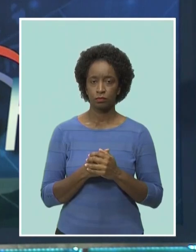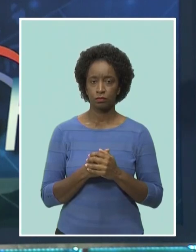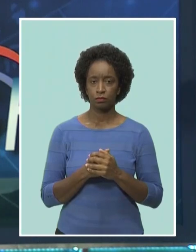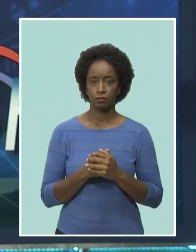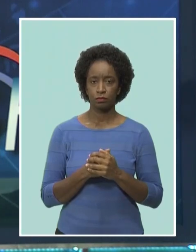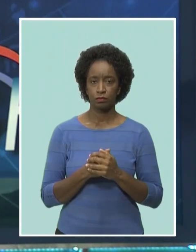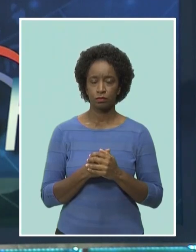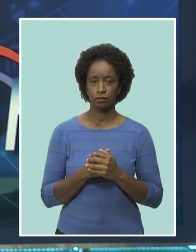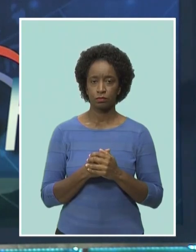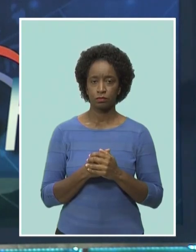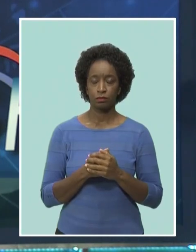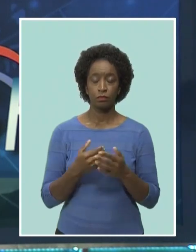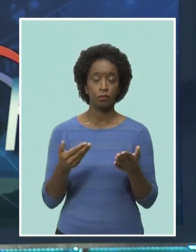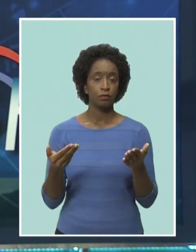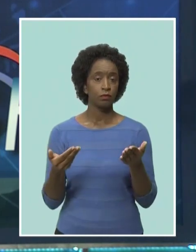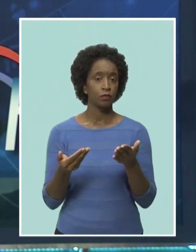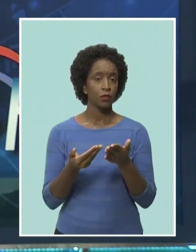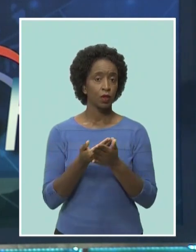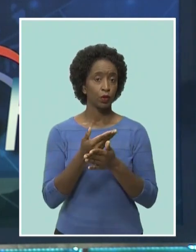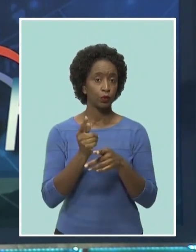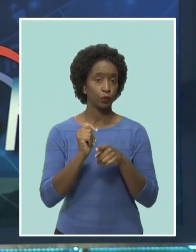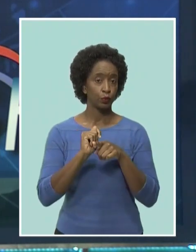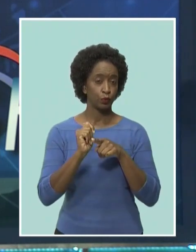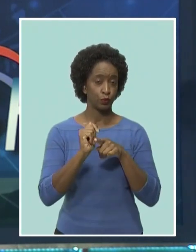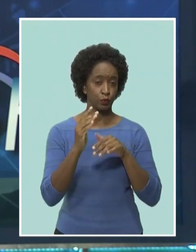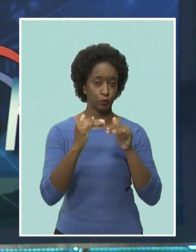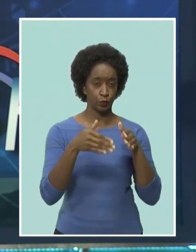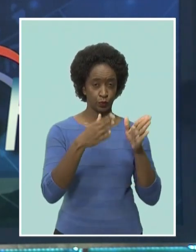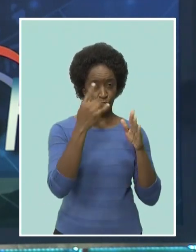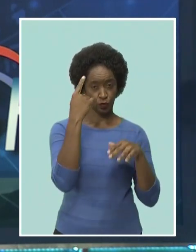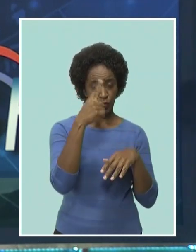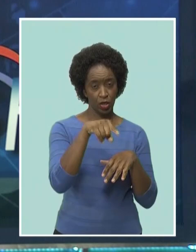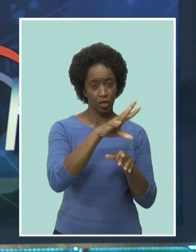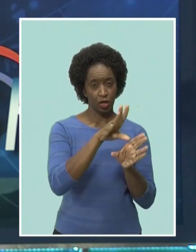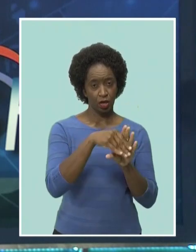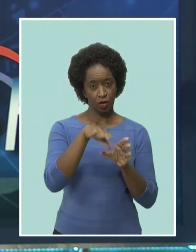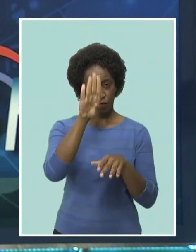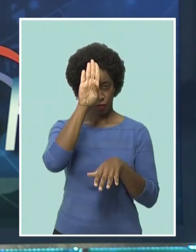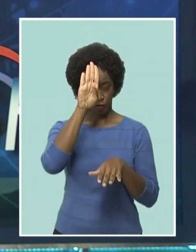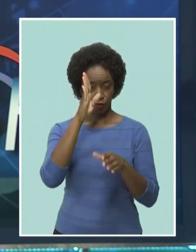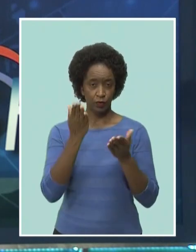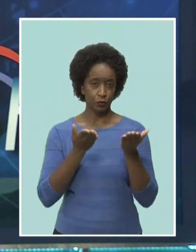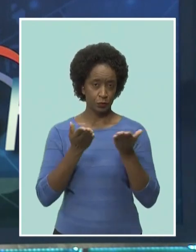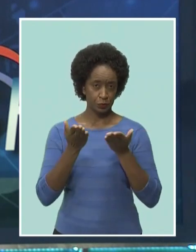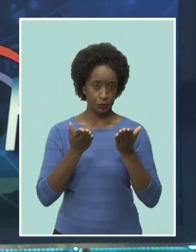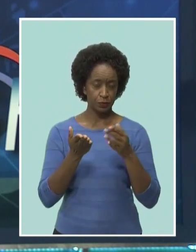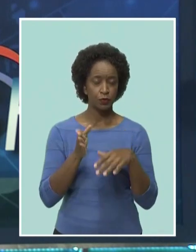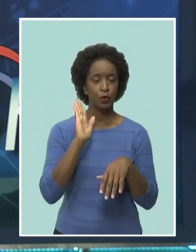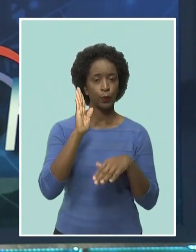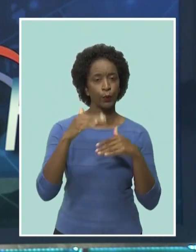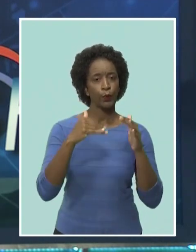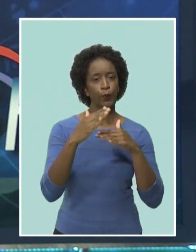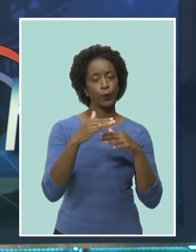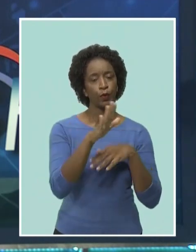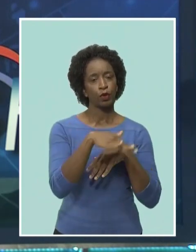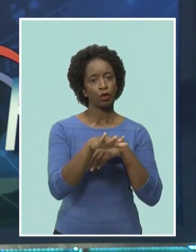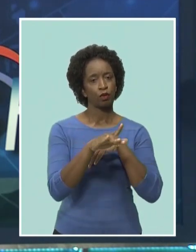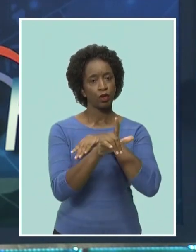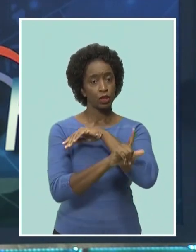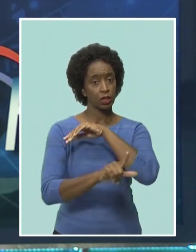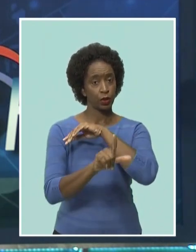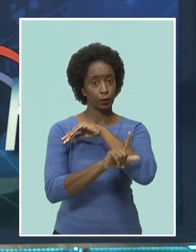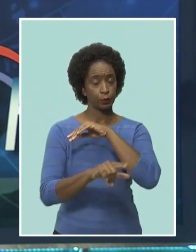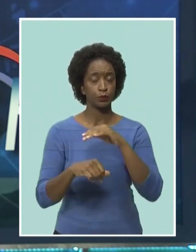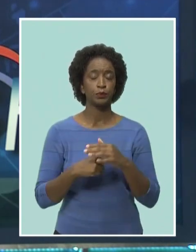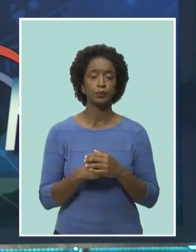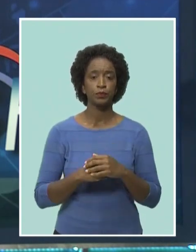Newsnight, a new state-of-the-art training facility for fire officers is to be constructed in St. Lucie. This was revealed by the Chief Fire